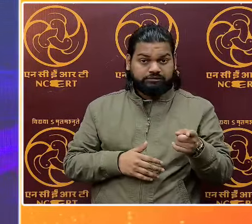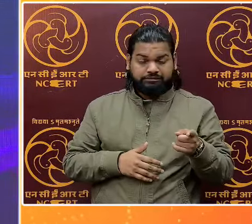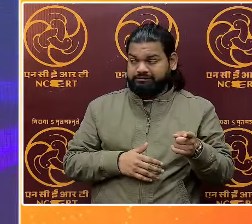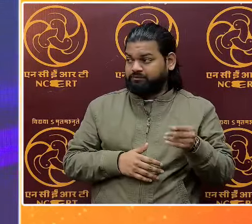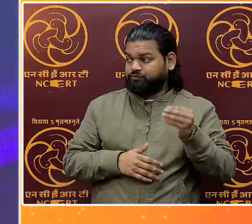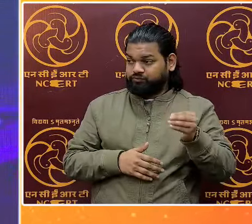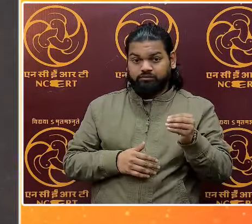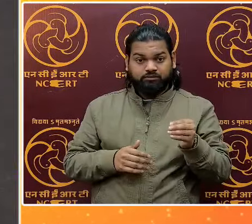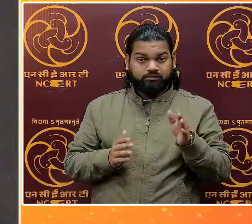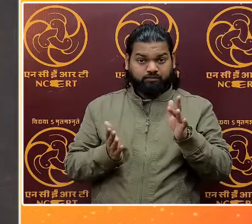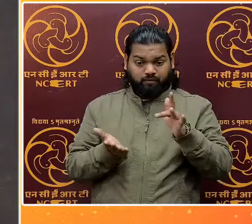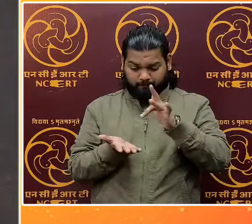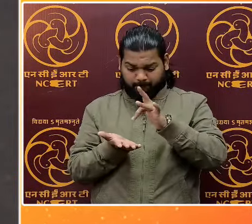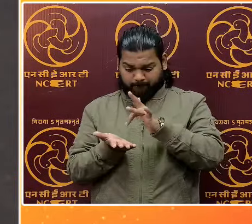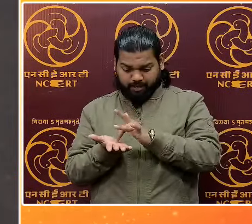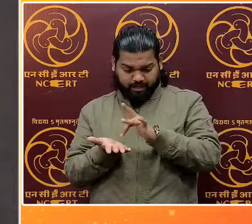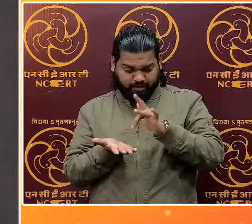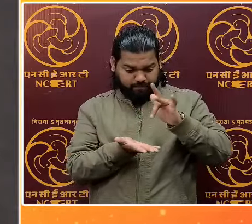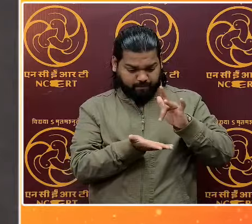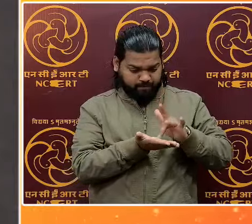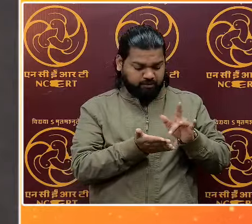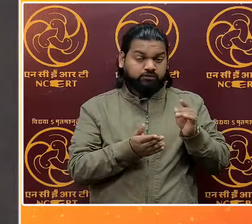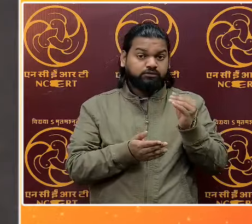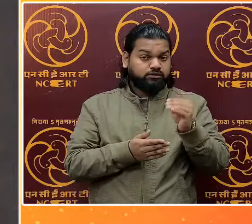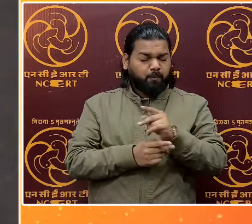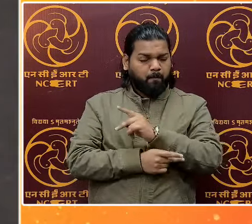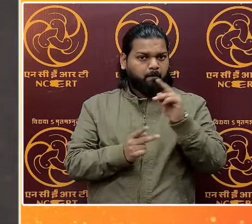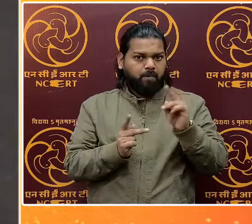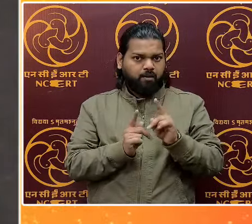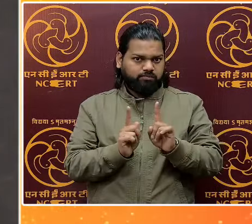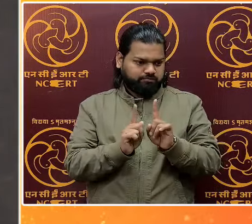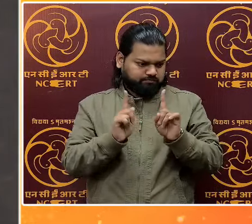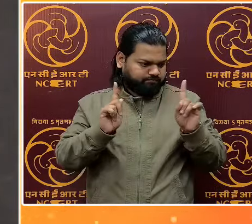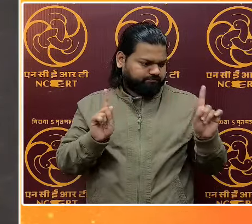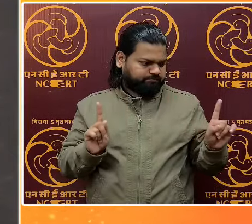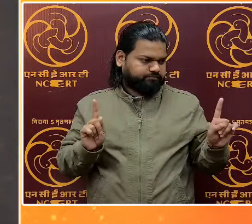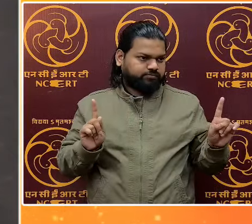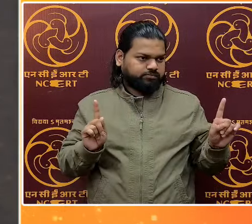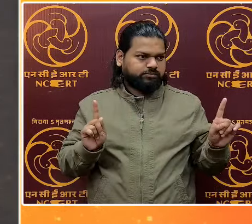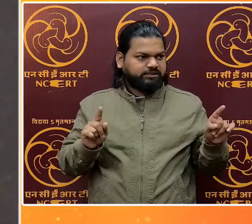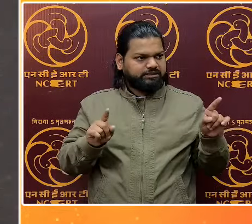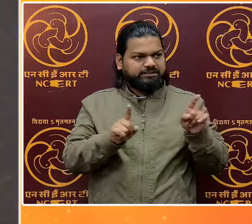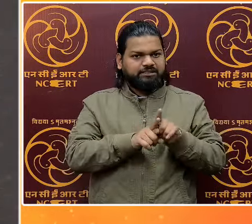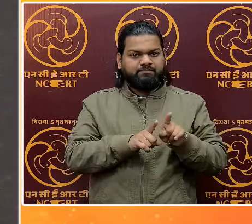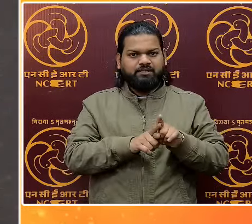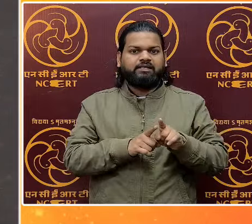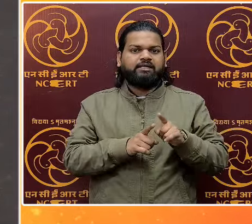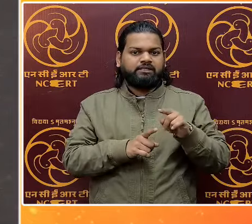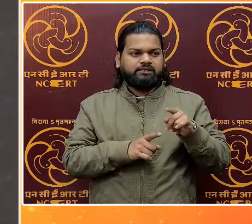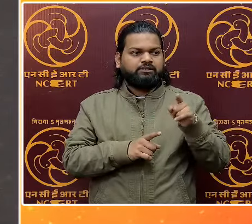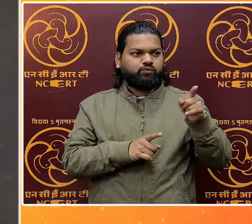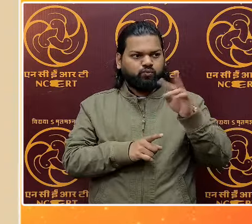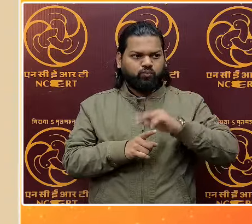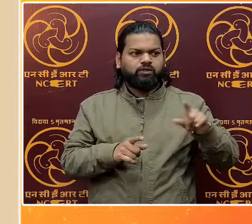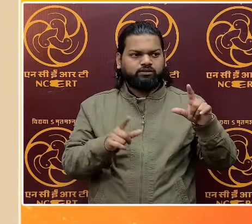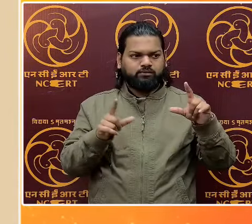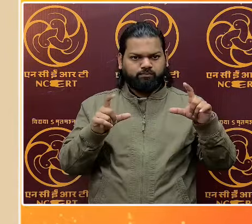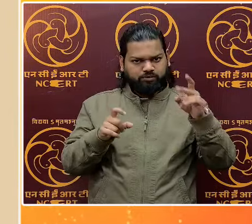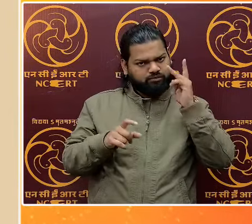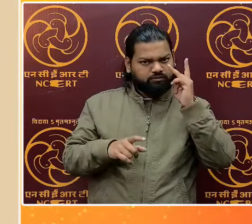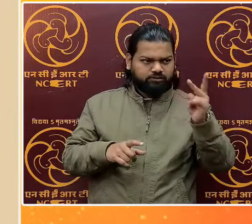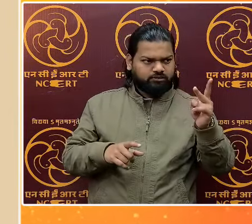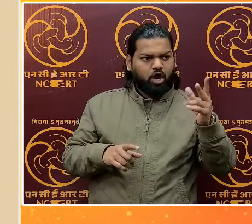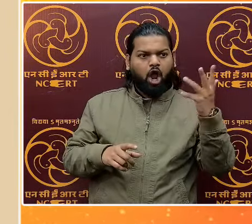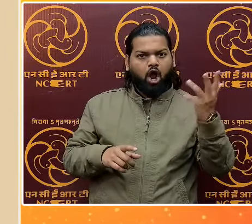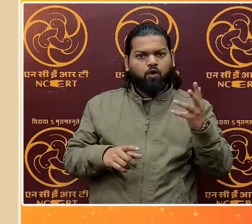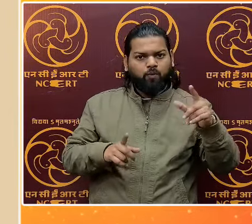keep the object at some distance. But that's how they differ. Okay, you can see on the screen also